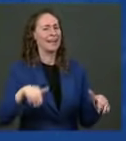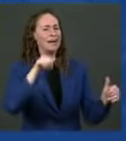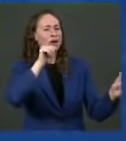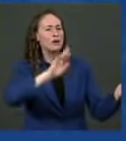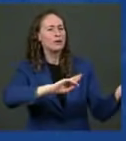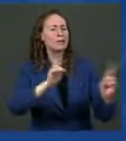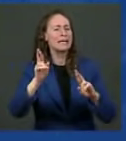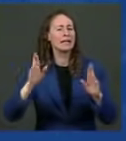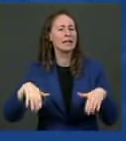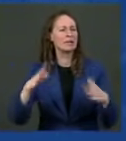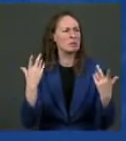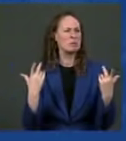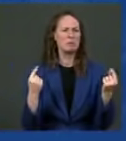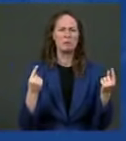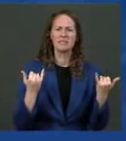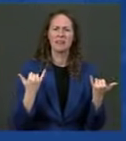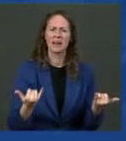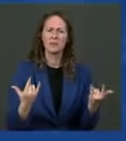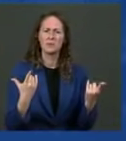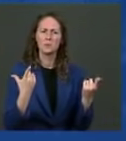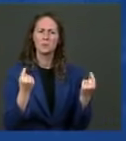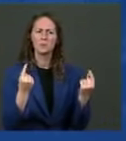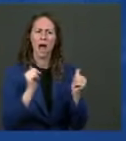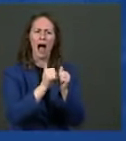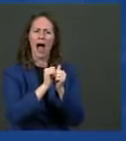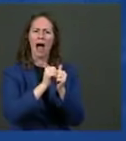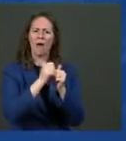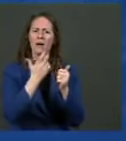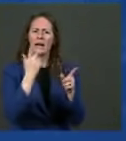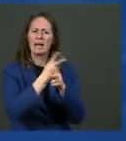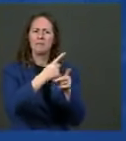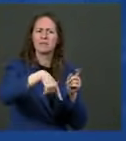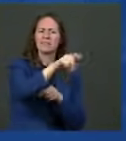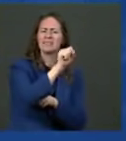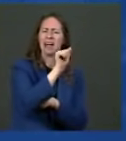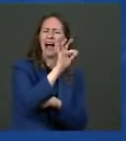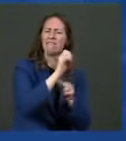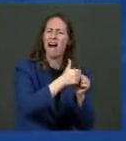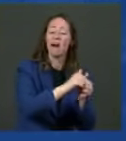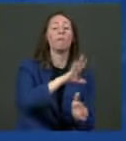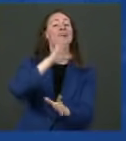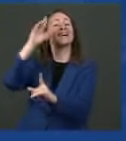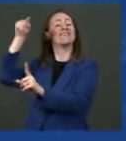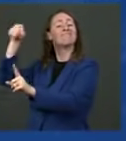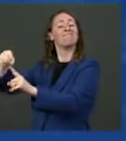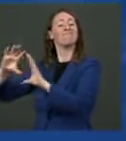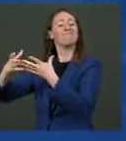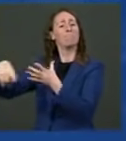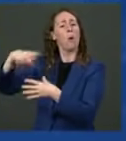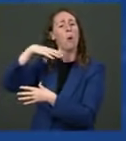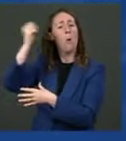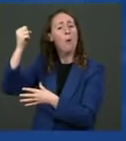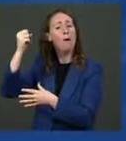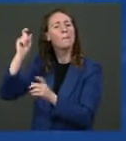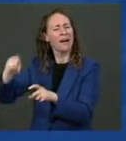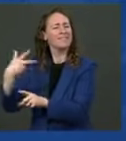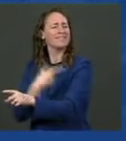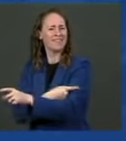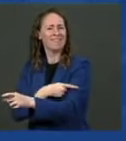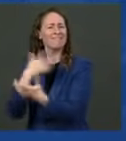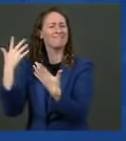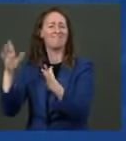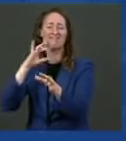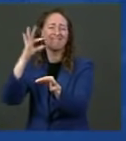your child 12 and older is get them vaccinated. That's it. Simple, plain, straightforward. Get them vaccinated. So parents, get your